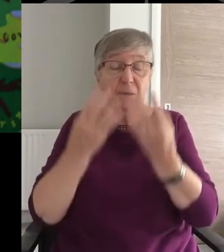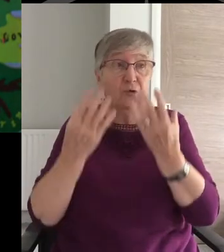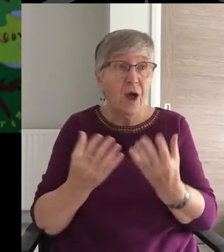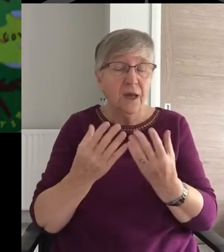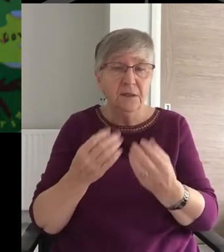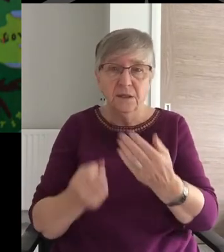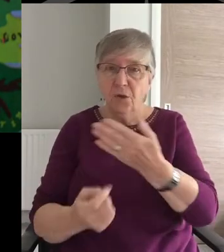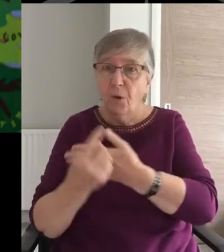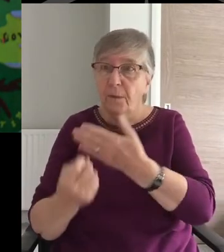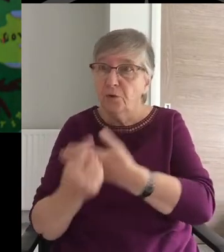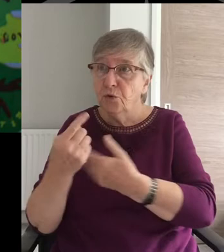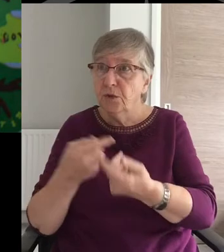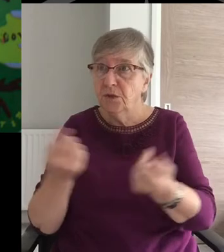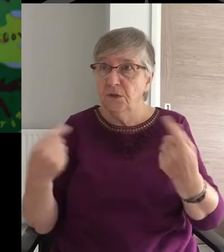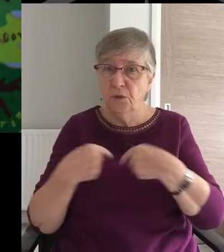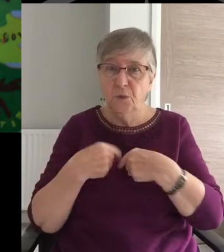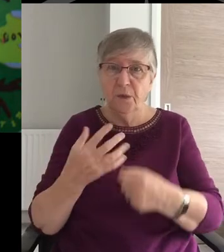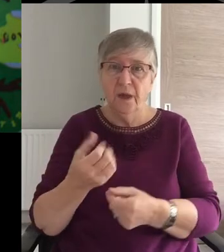opportunities of life.